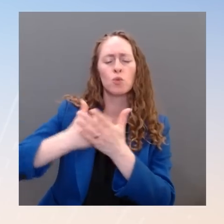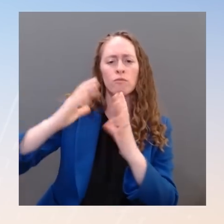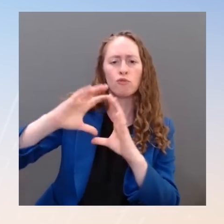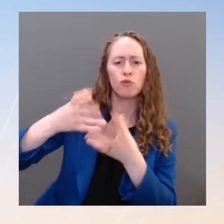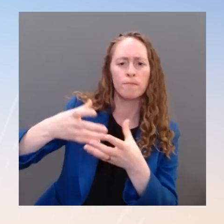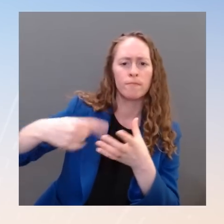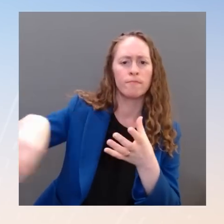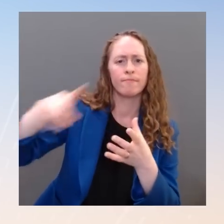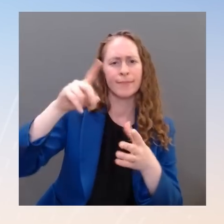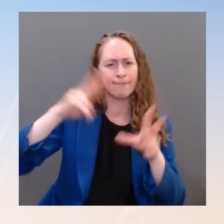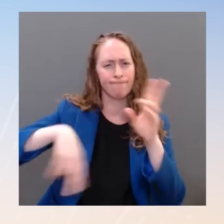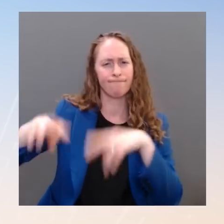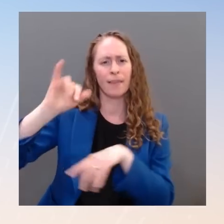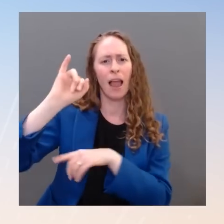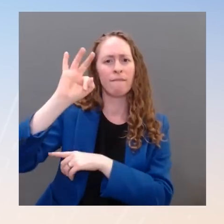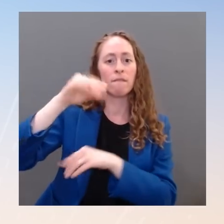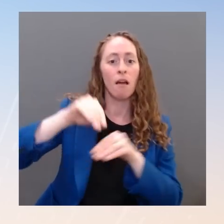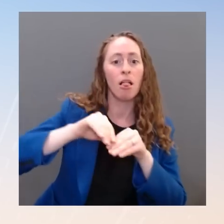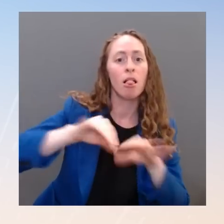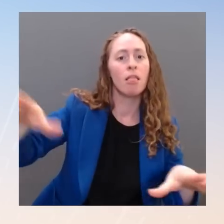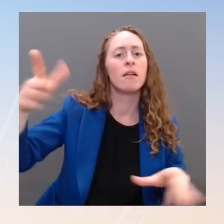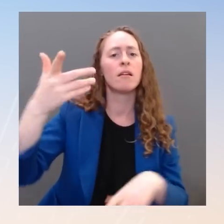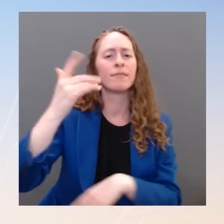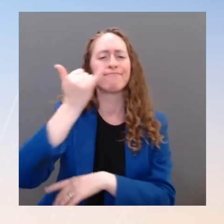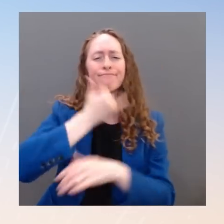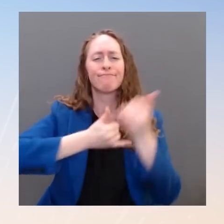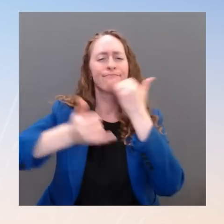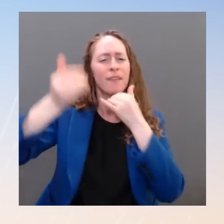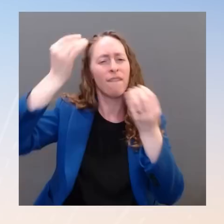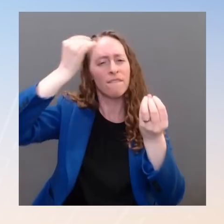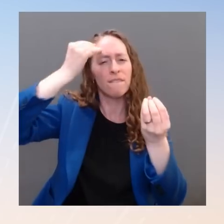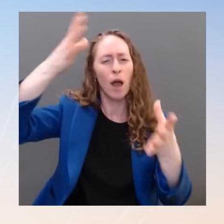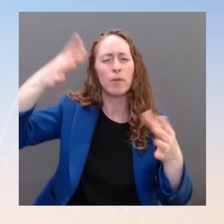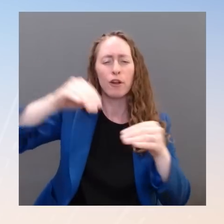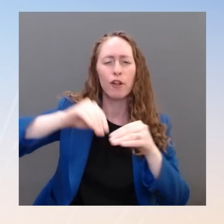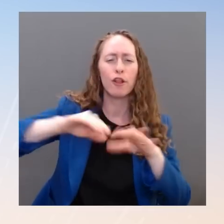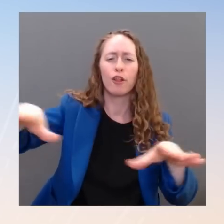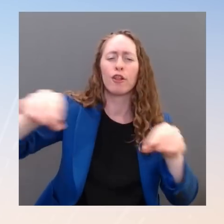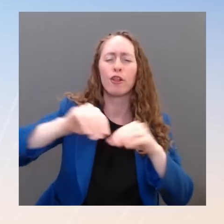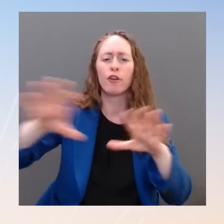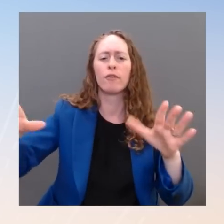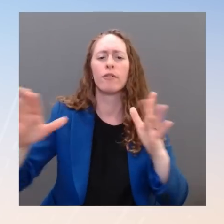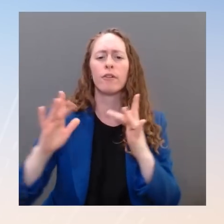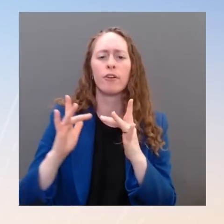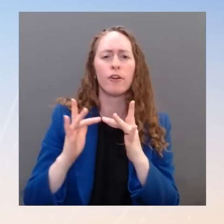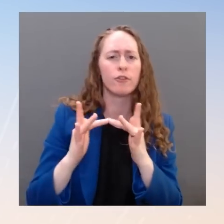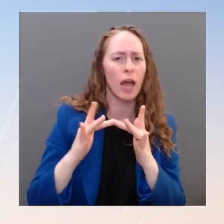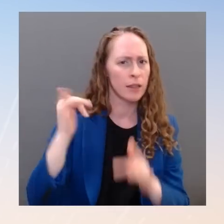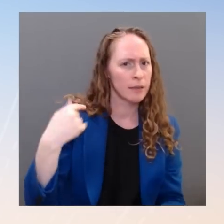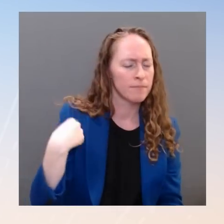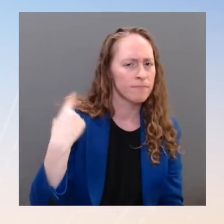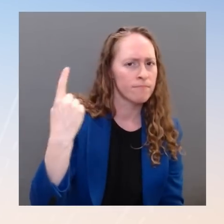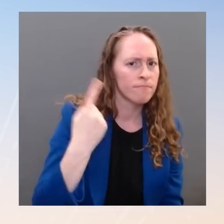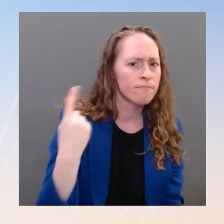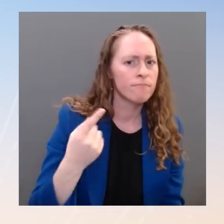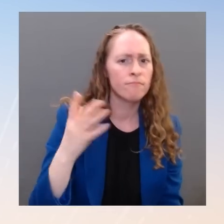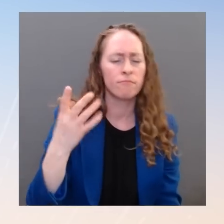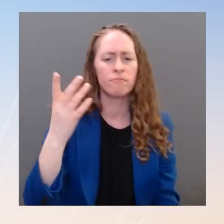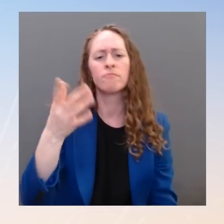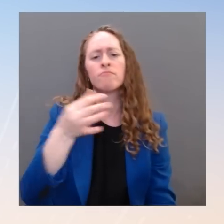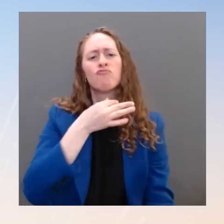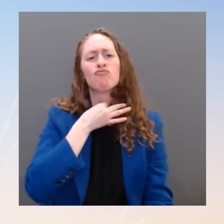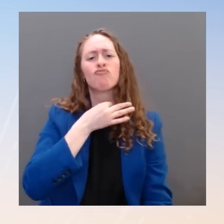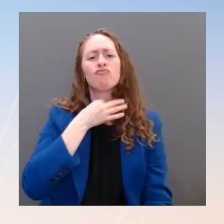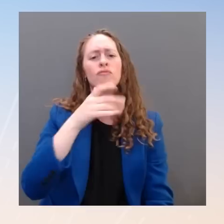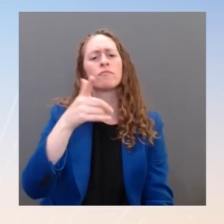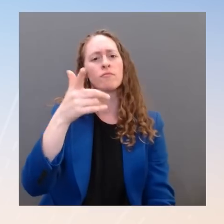Hispanic communities especially. Can you give us an idea of what this board is going to be doing, what their authority would look like? Sure, Jackie. I really